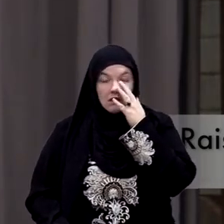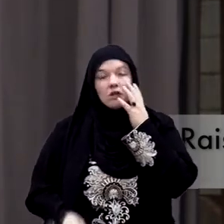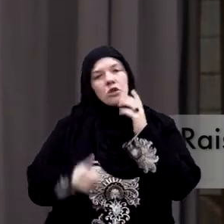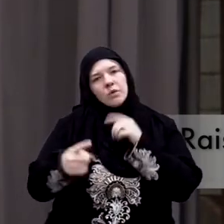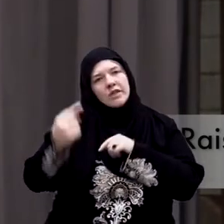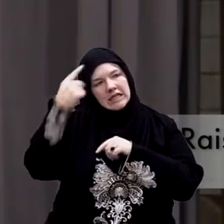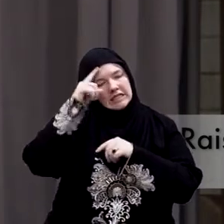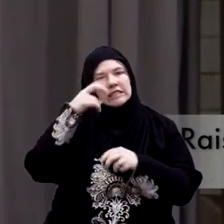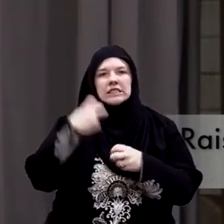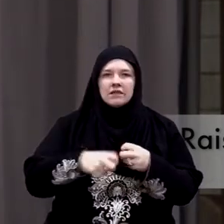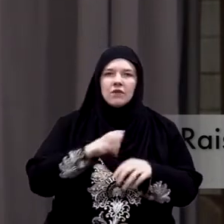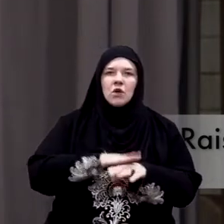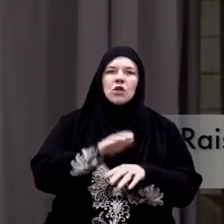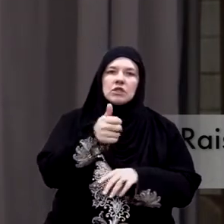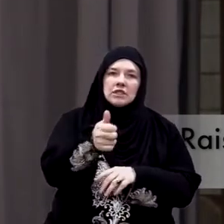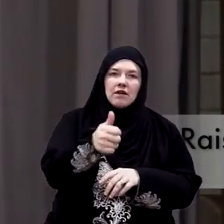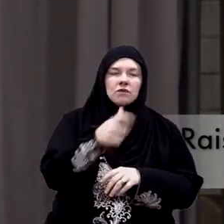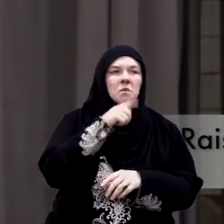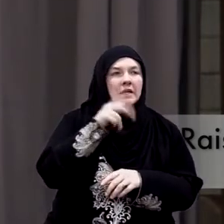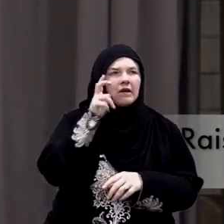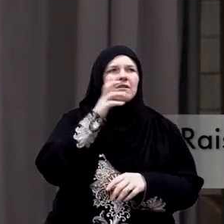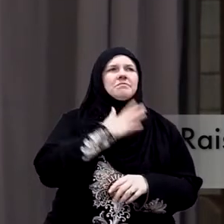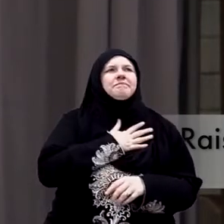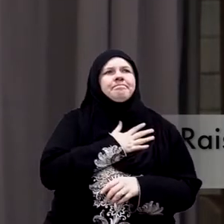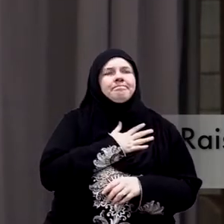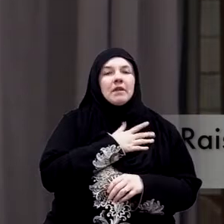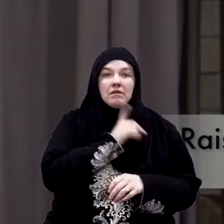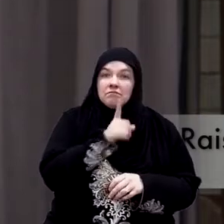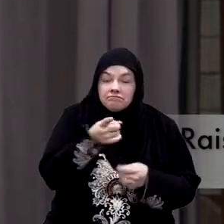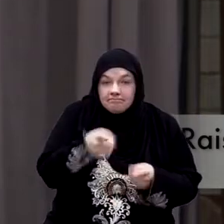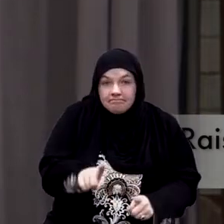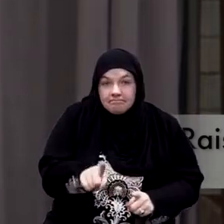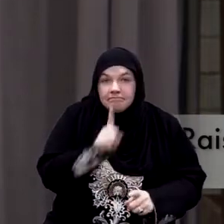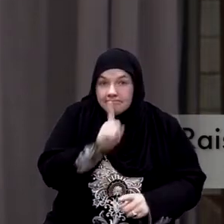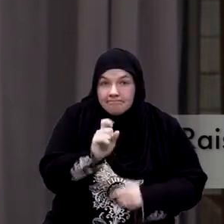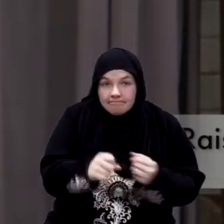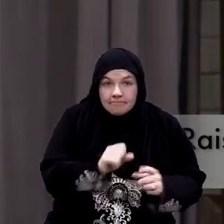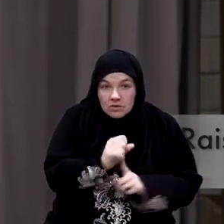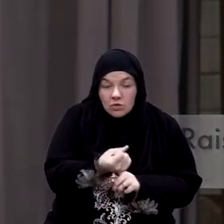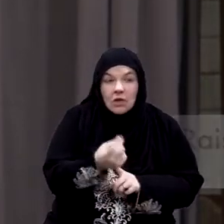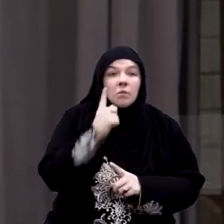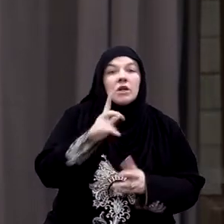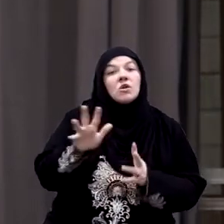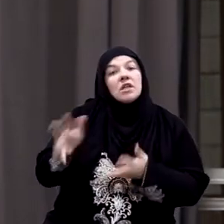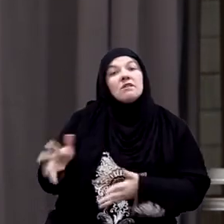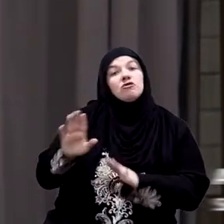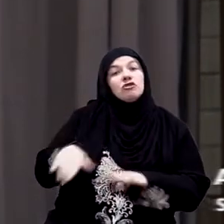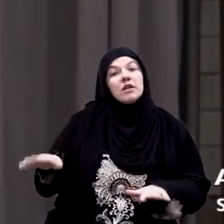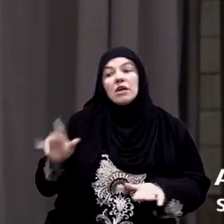You think it's difficult on your ears to hear it, but this is the reality. When you leave your